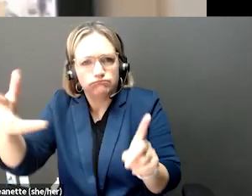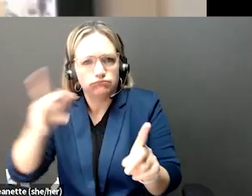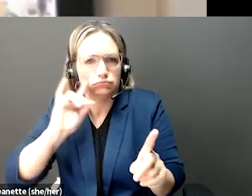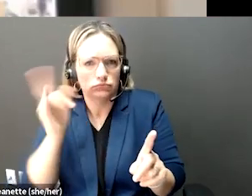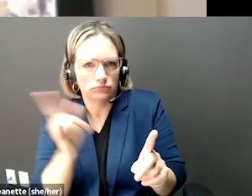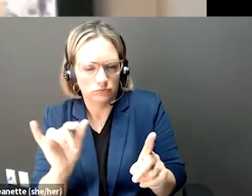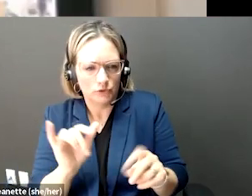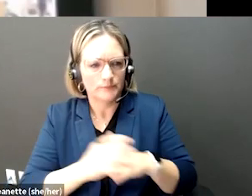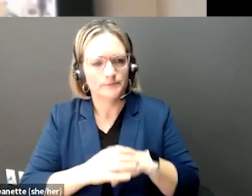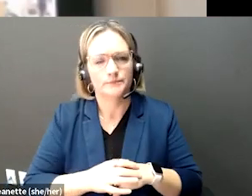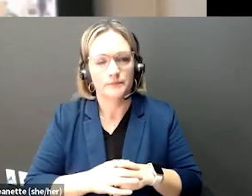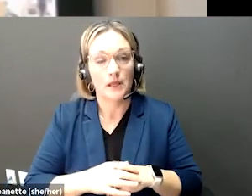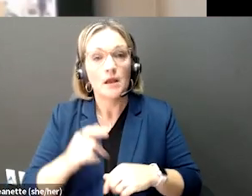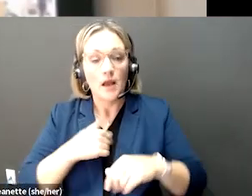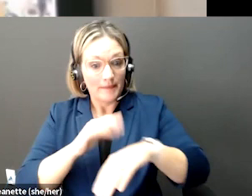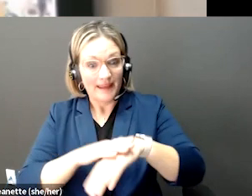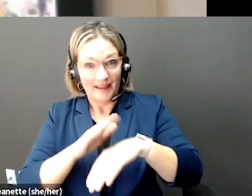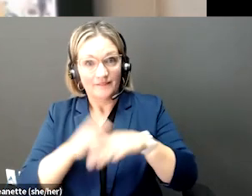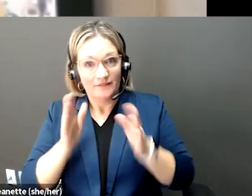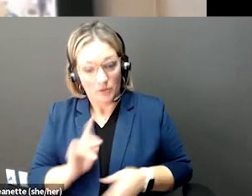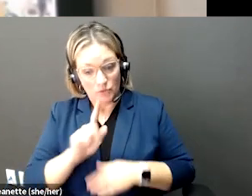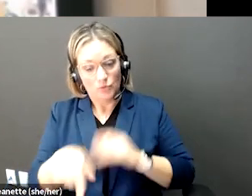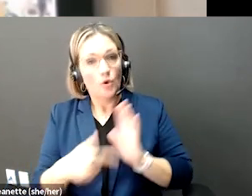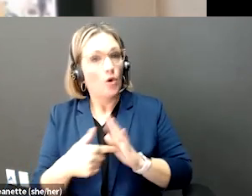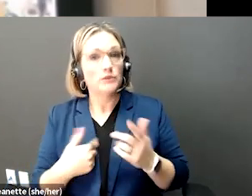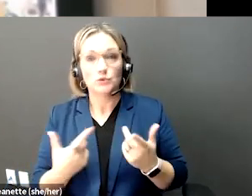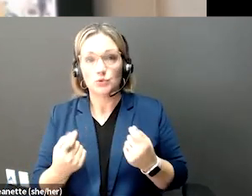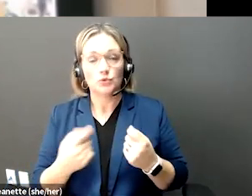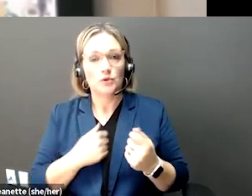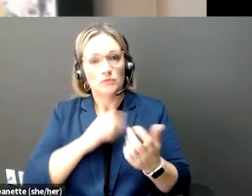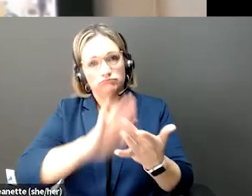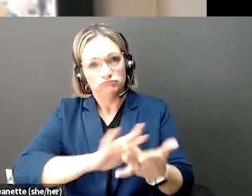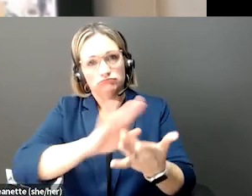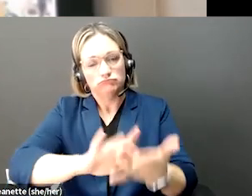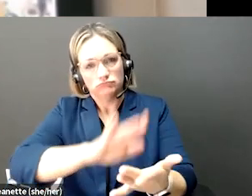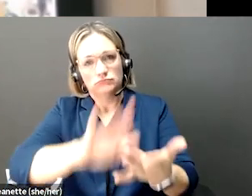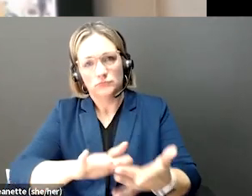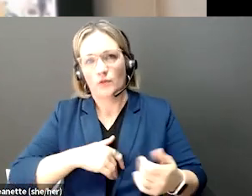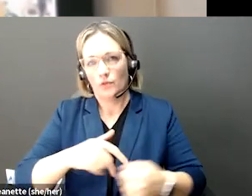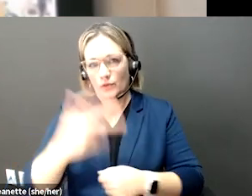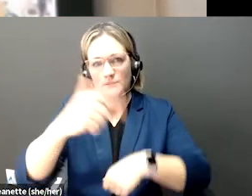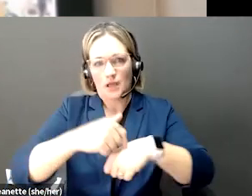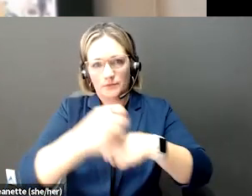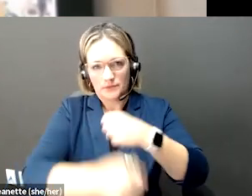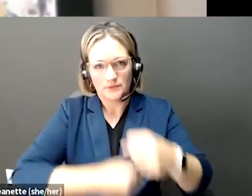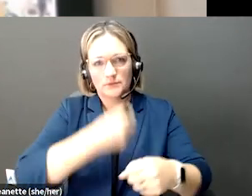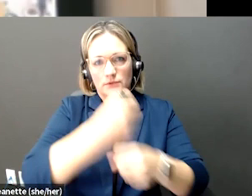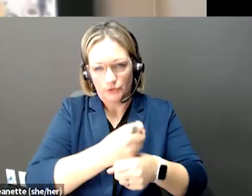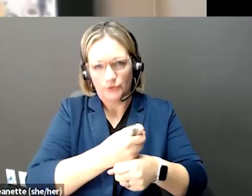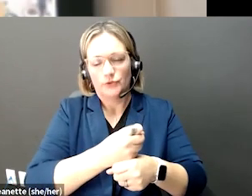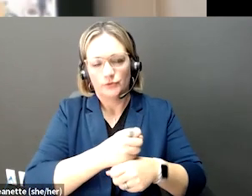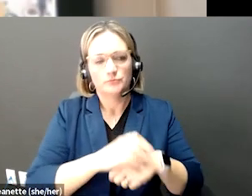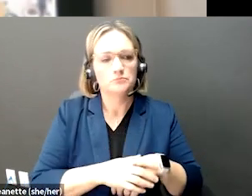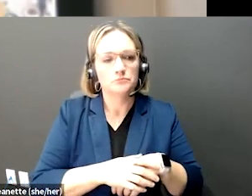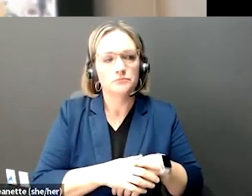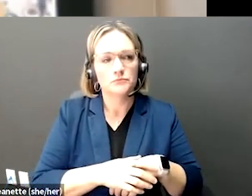As an advisor, I contact members in my province 3 times each year for a telephone interview. These days, I contact